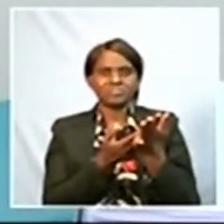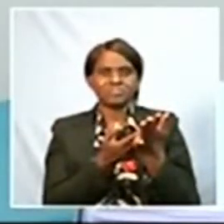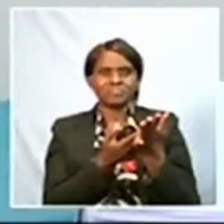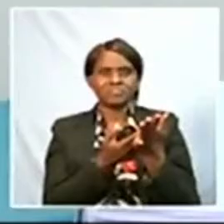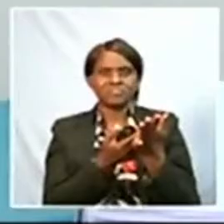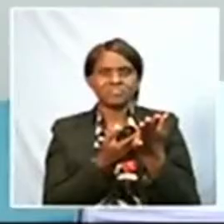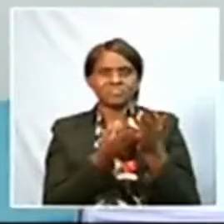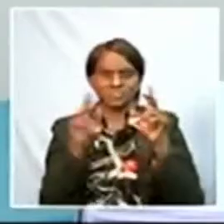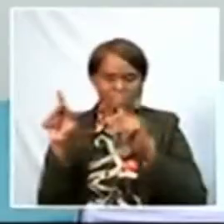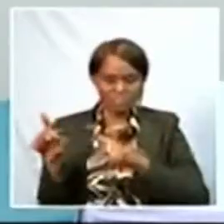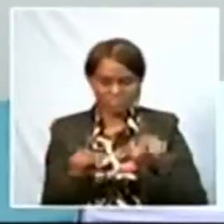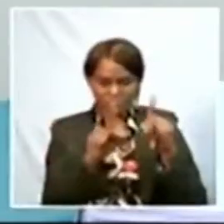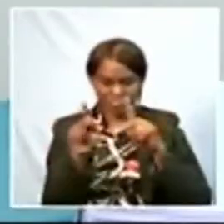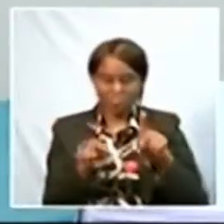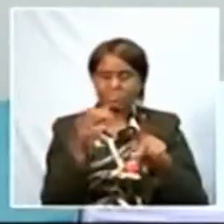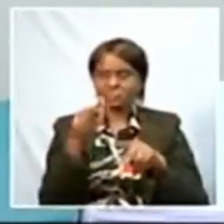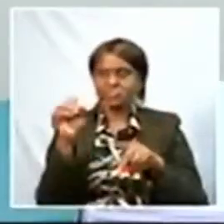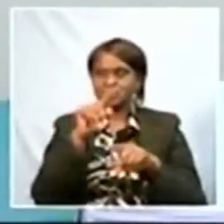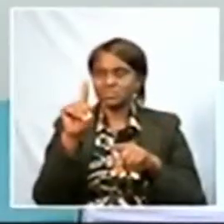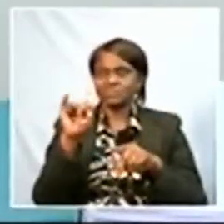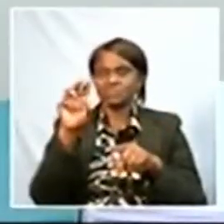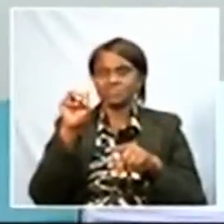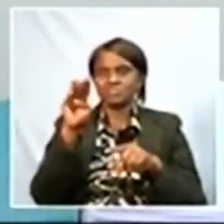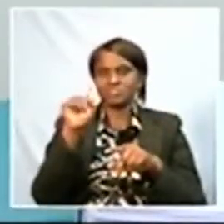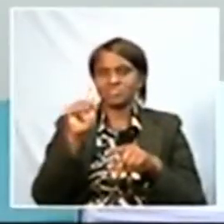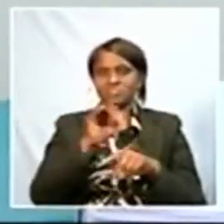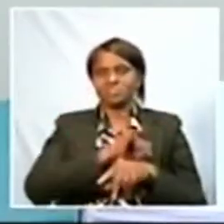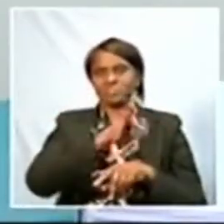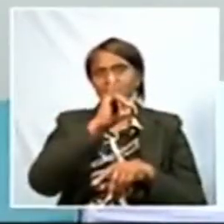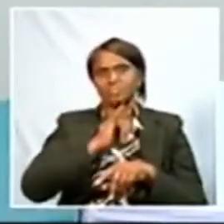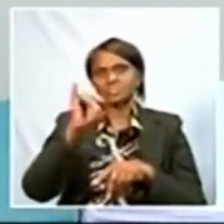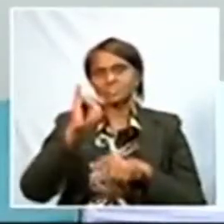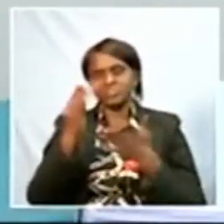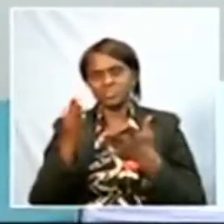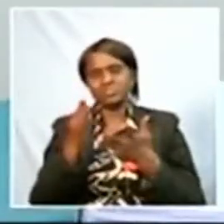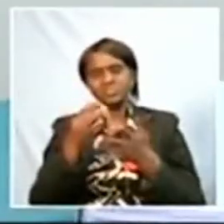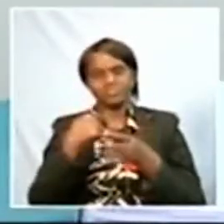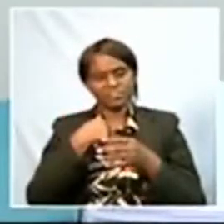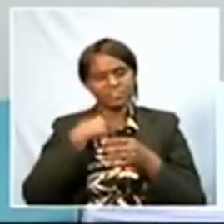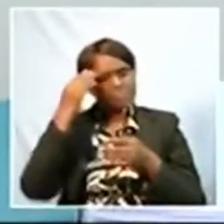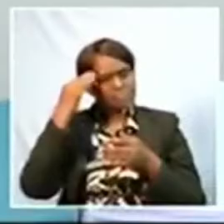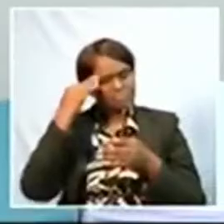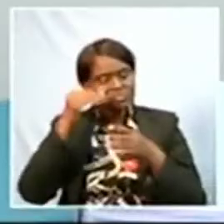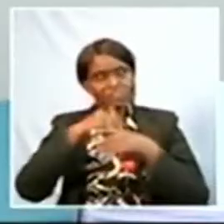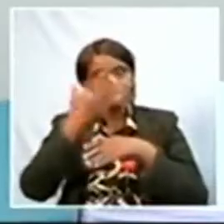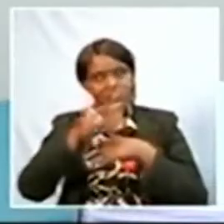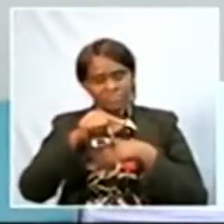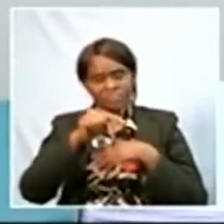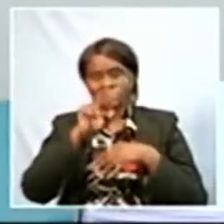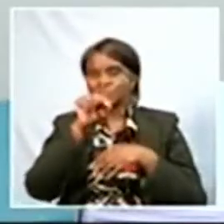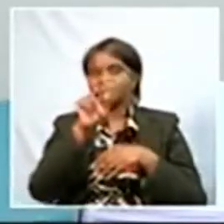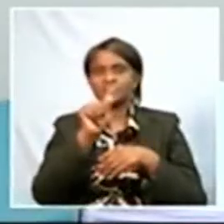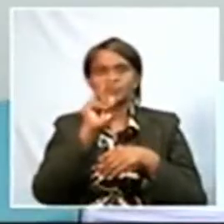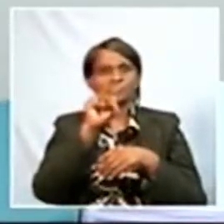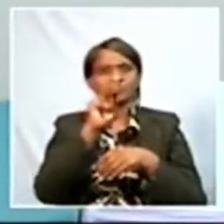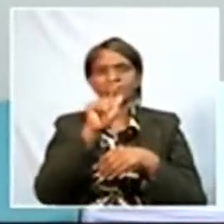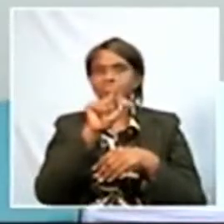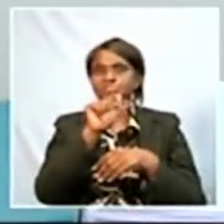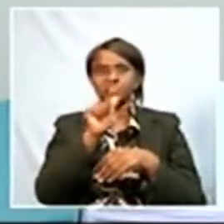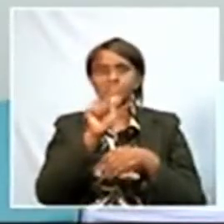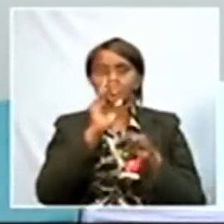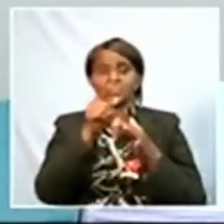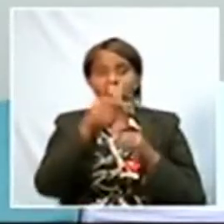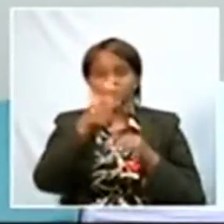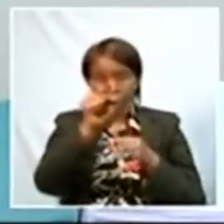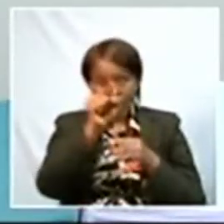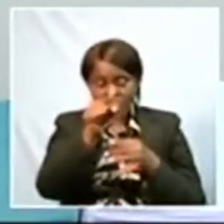what will be the performance of Zimba, Itesh? I know they're outside here. Namwara. If you,